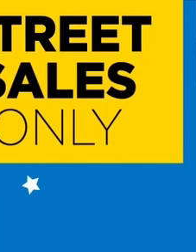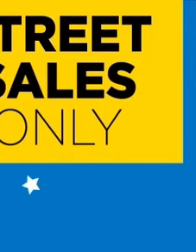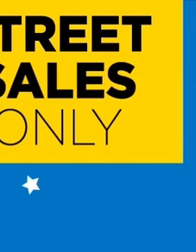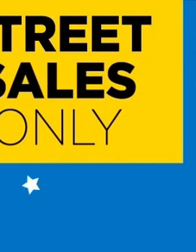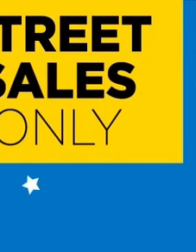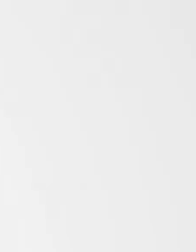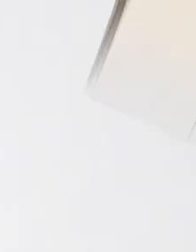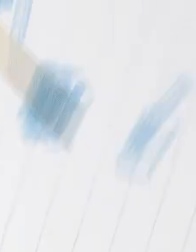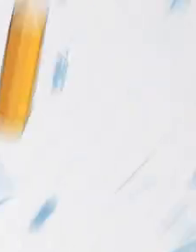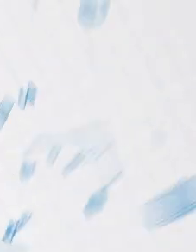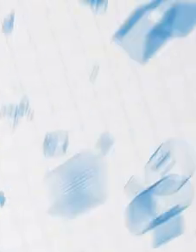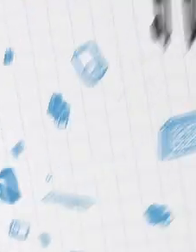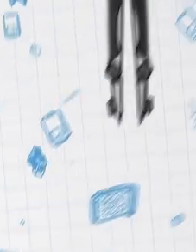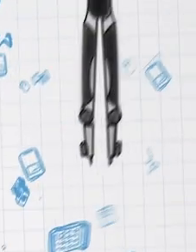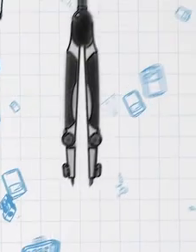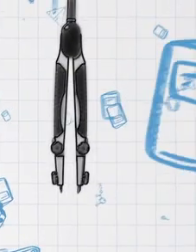Zoe and Zoshi.